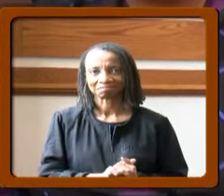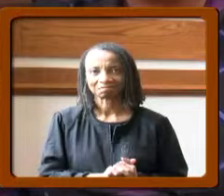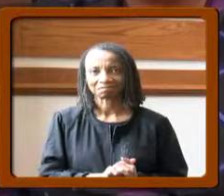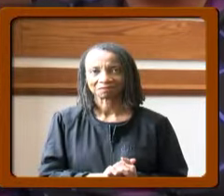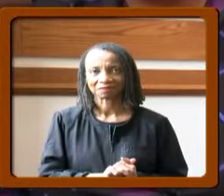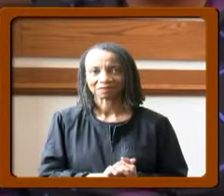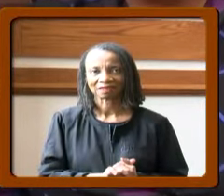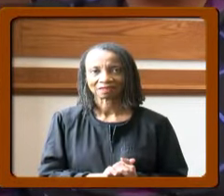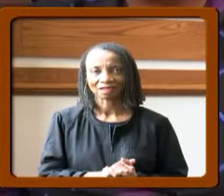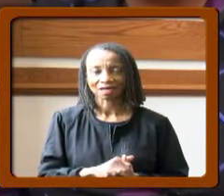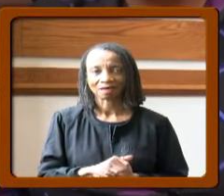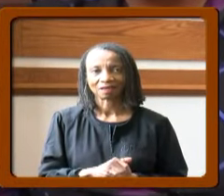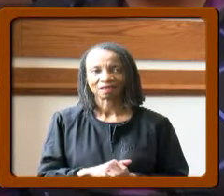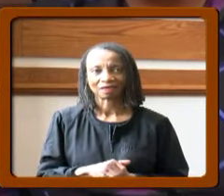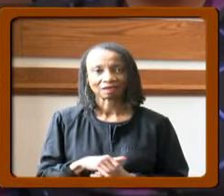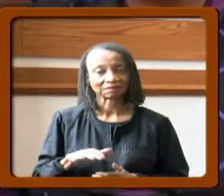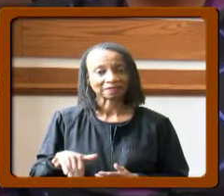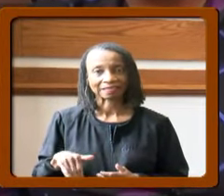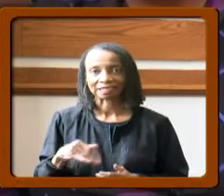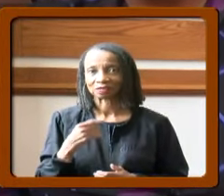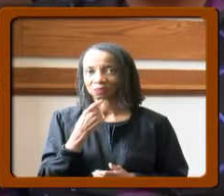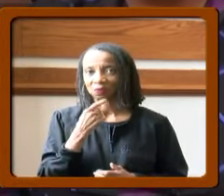I have not told you everything.